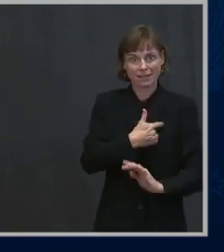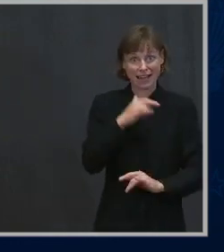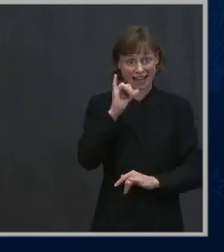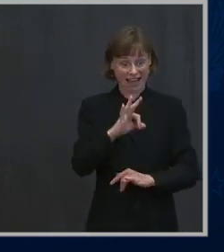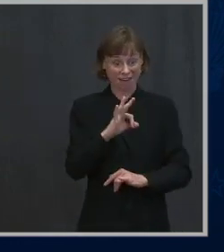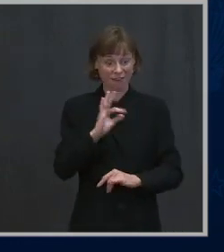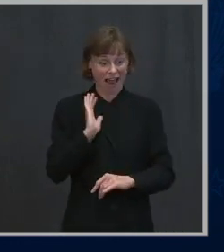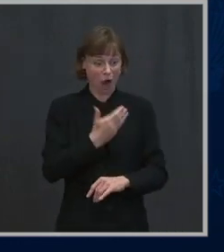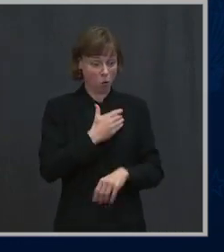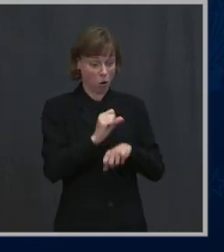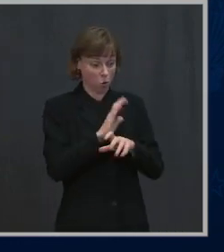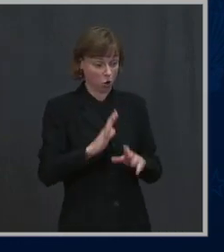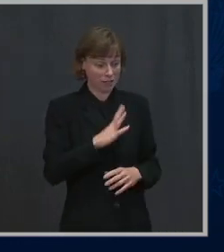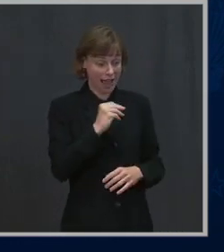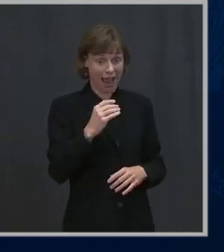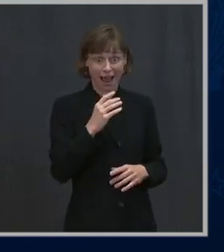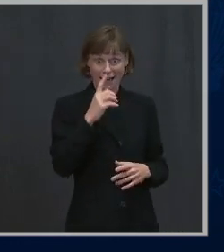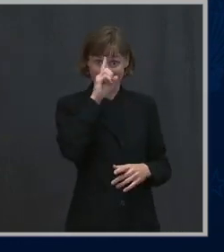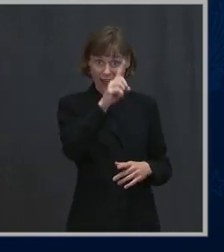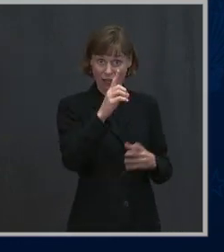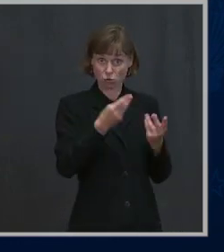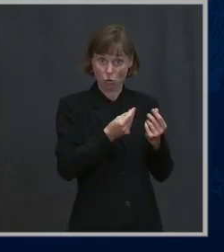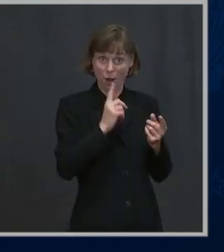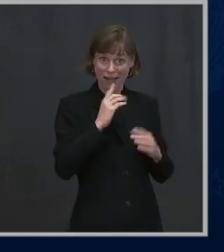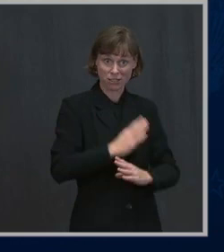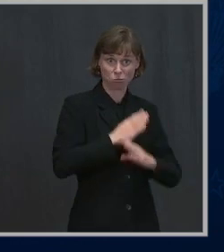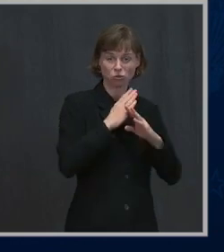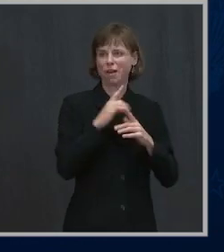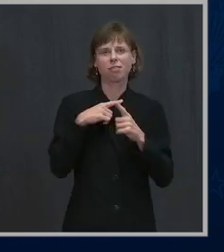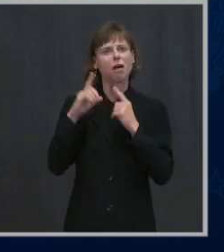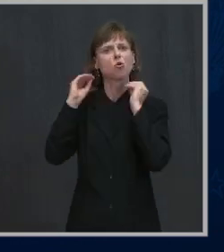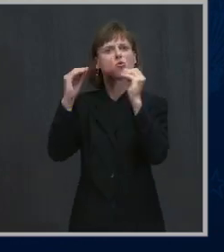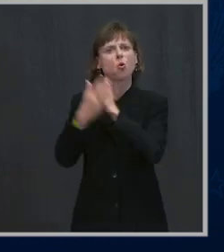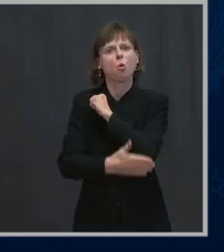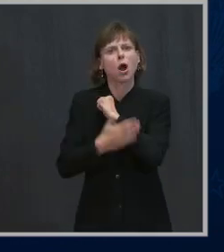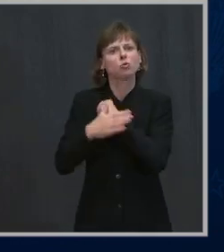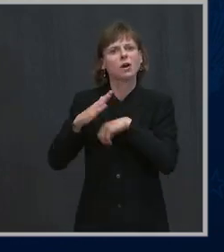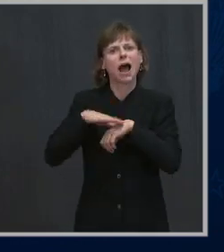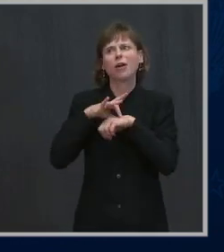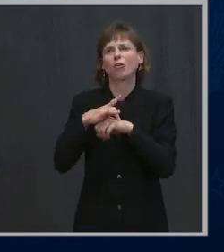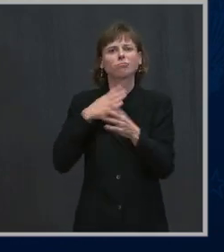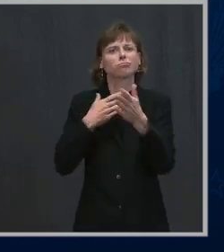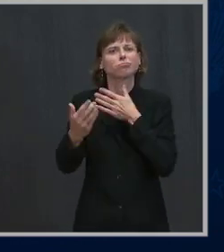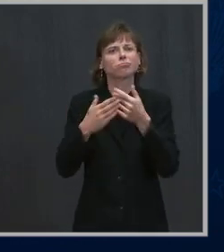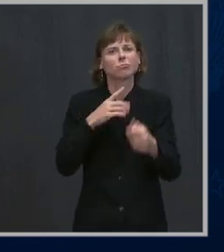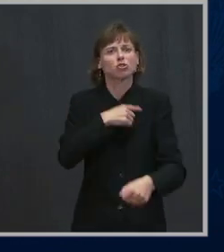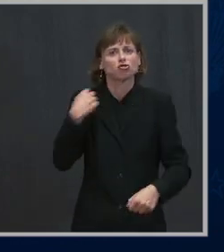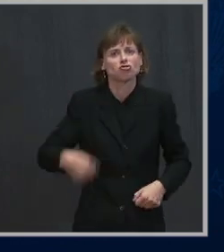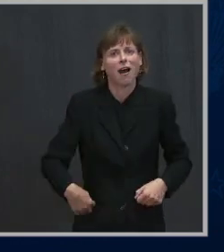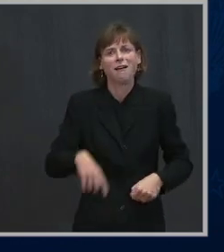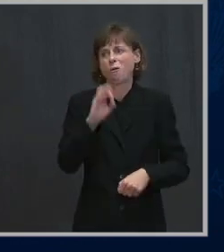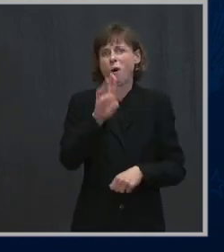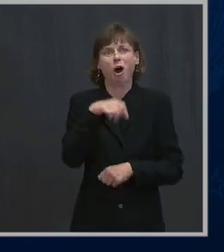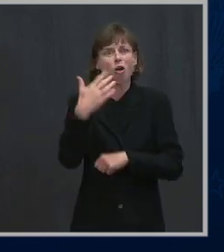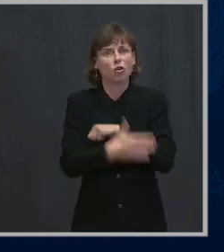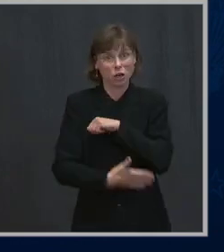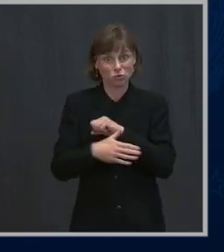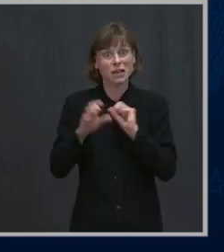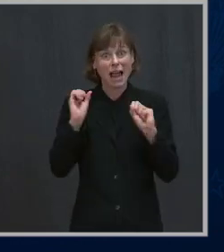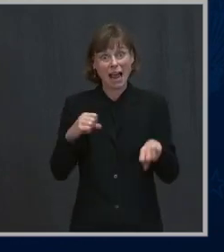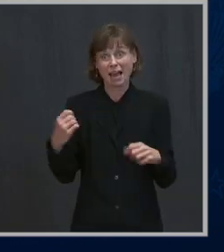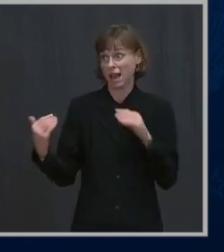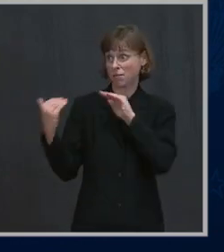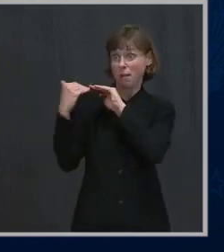protected then there's no country on earth not china or any other country on earth that can match